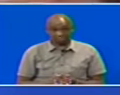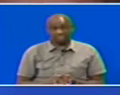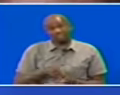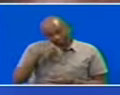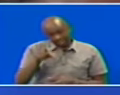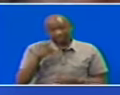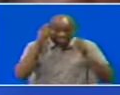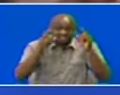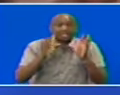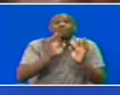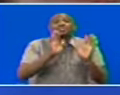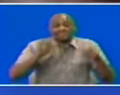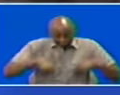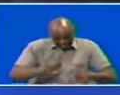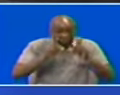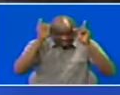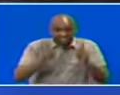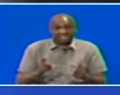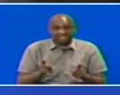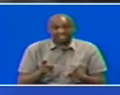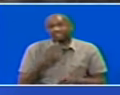taking decision and